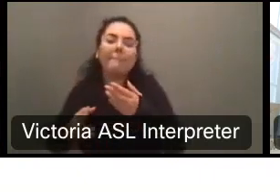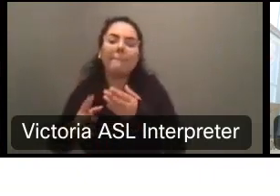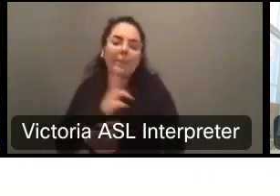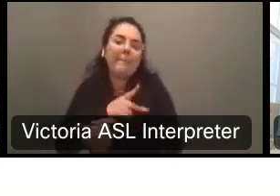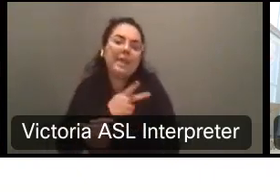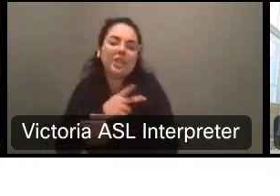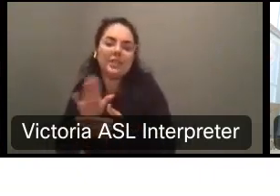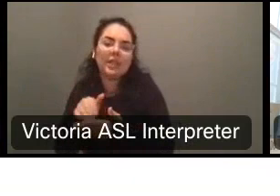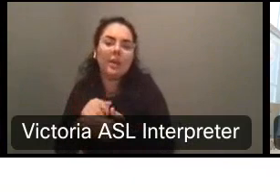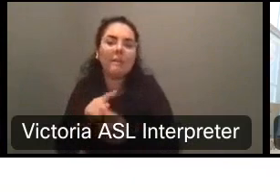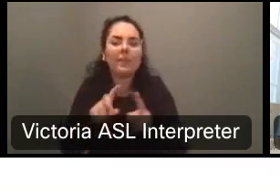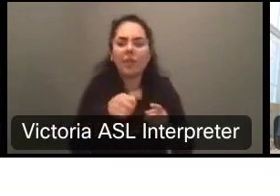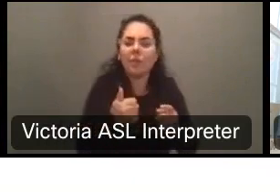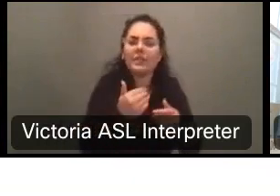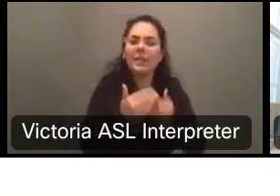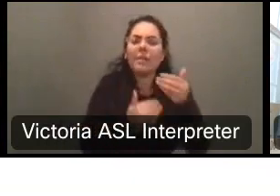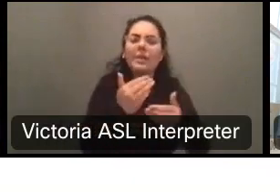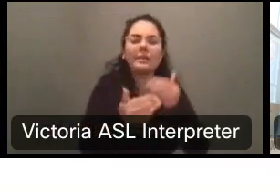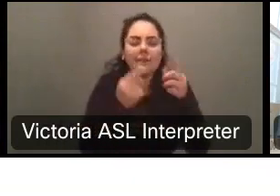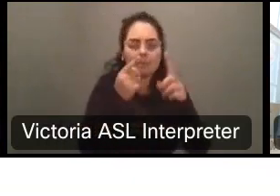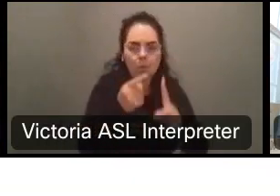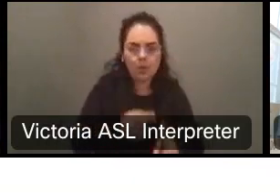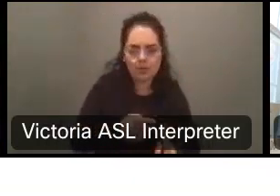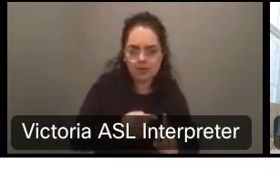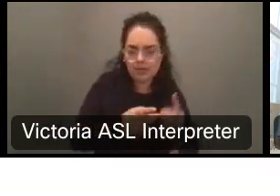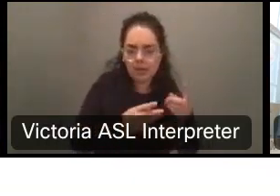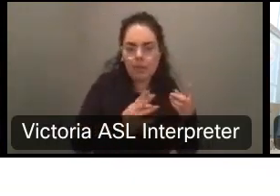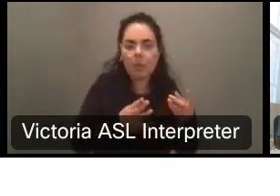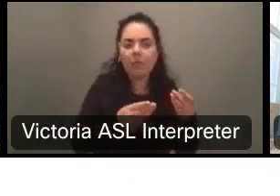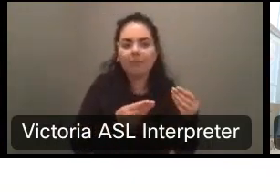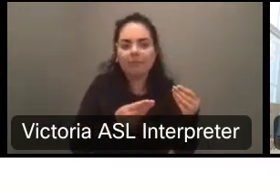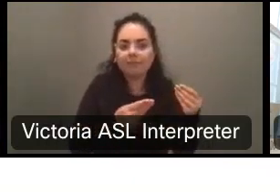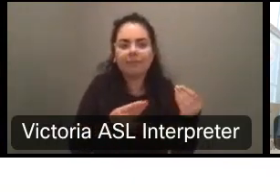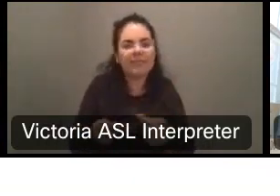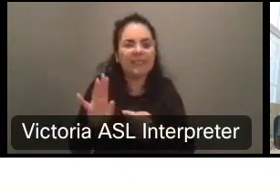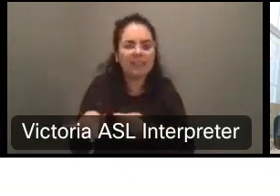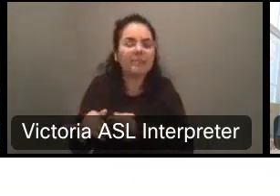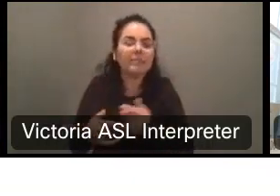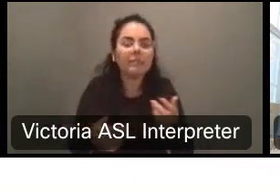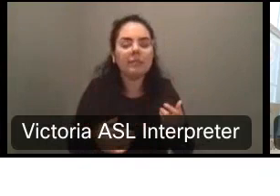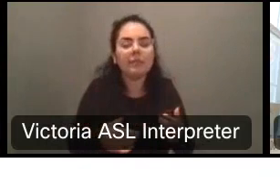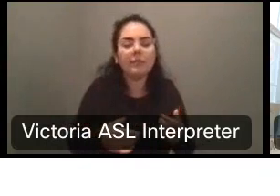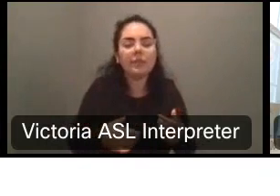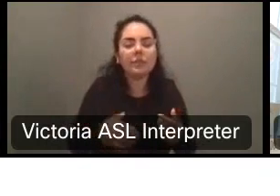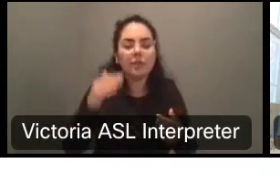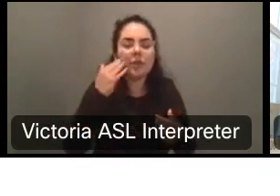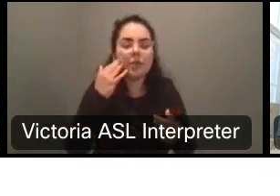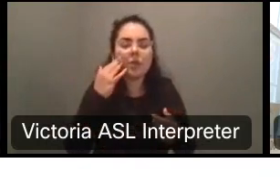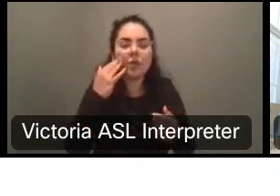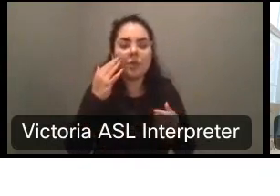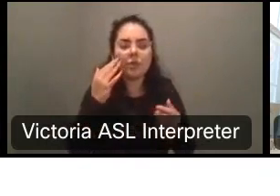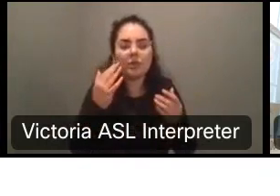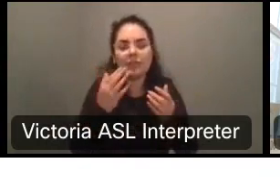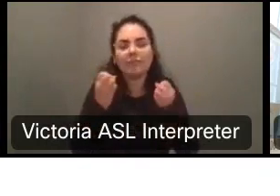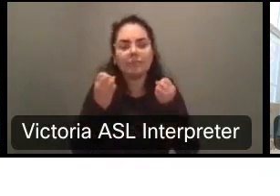all the other ones are kind of the process points that go into feeding that. I'm happy. I know I just went through that a fair amount. There's a good amount of data